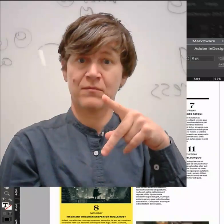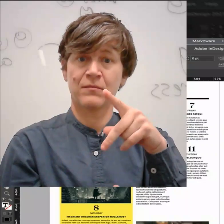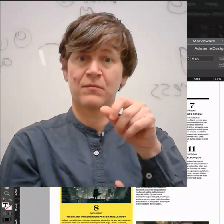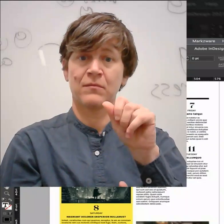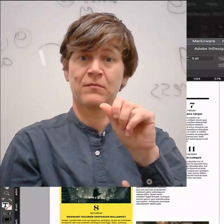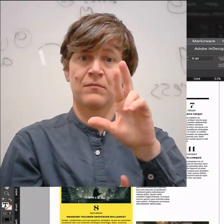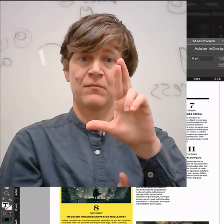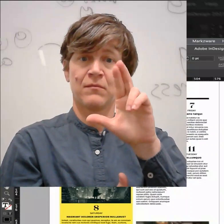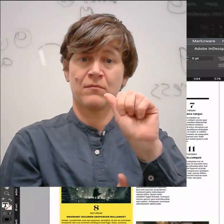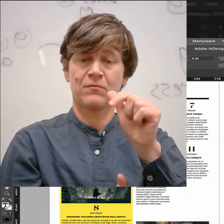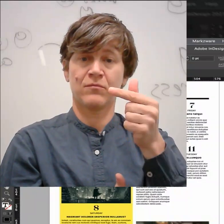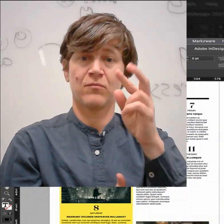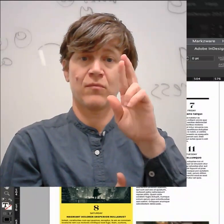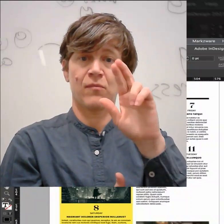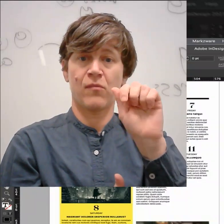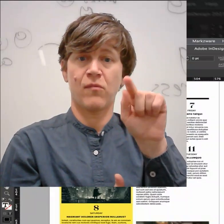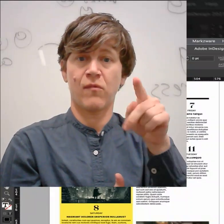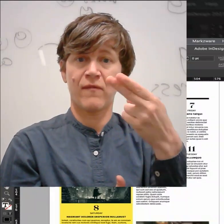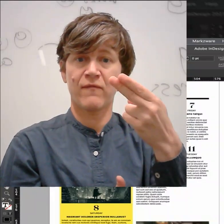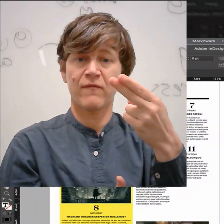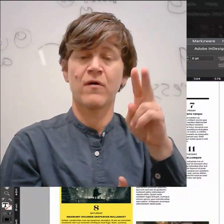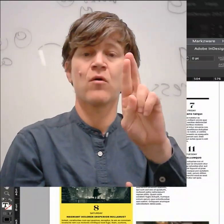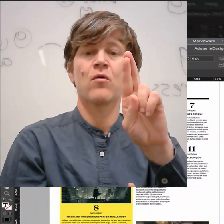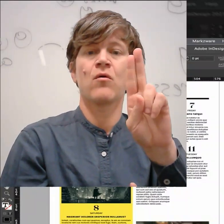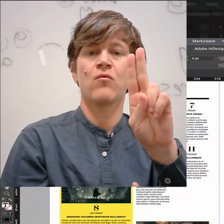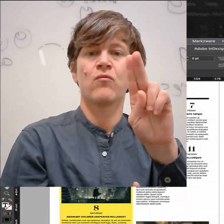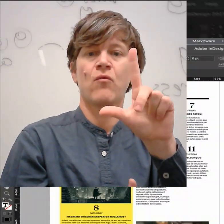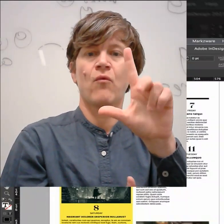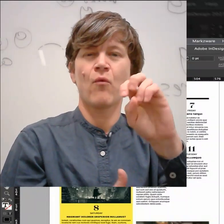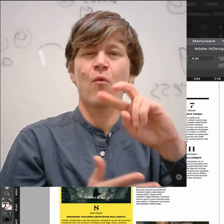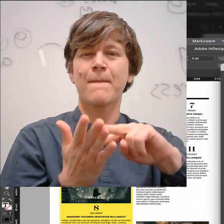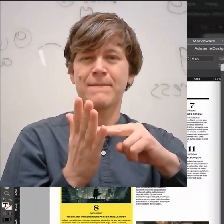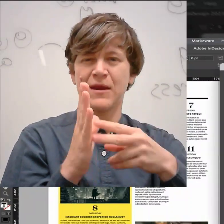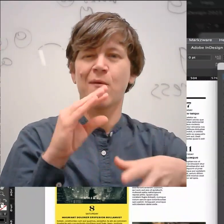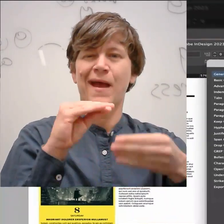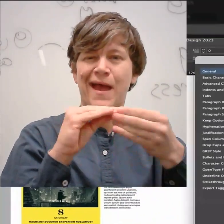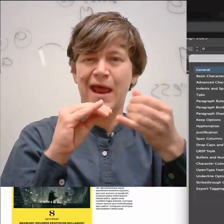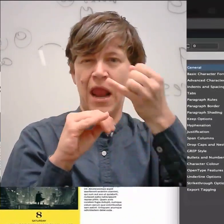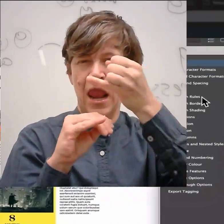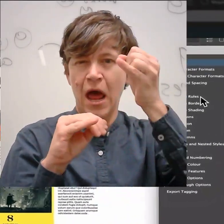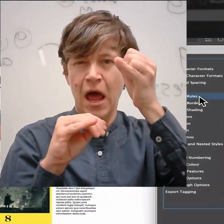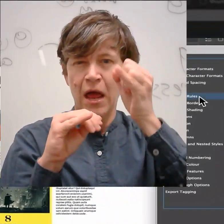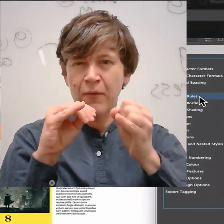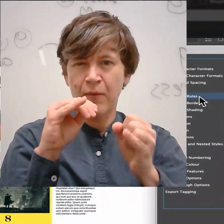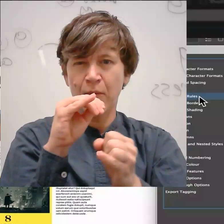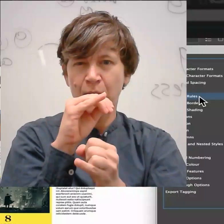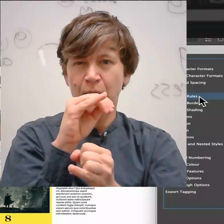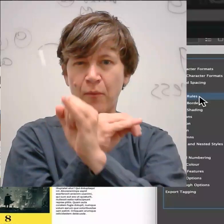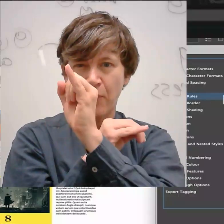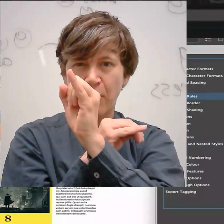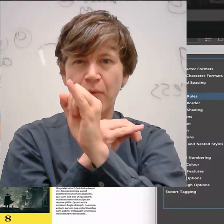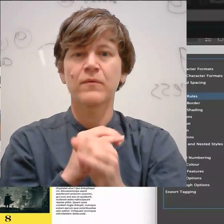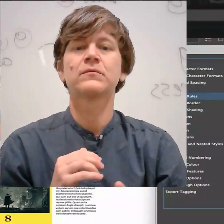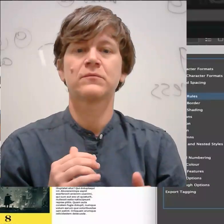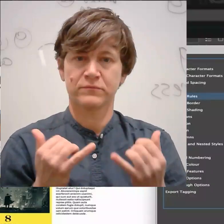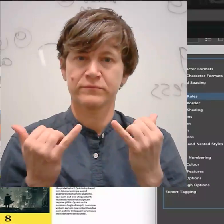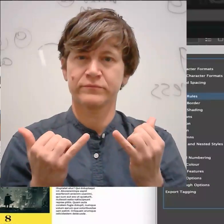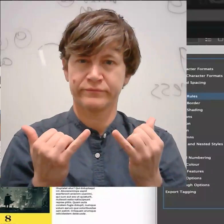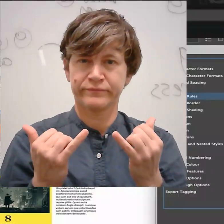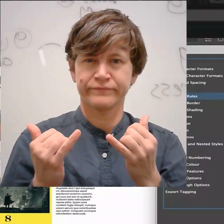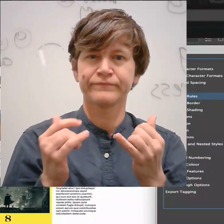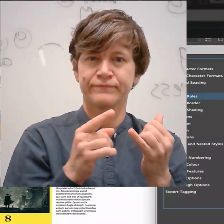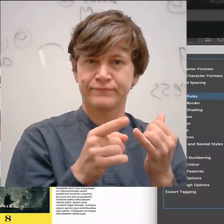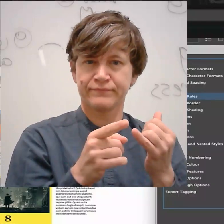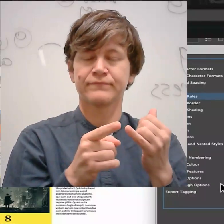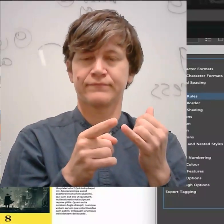edit the paragraph style that is applied to each of these dates. Come to paragraph rules, and I'll